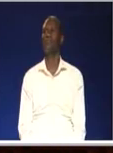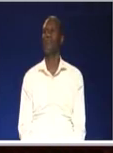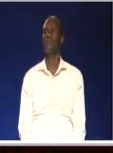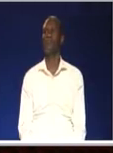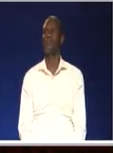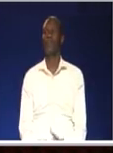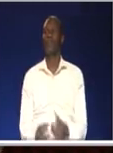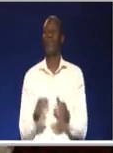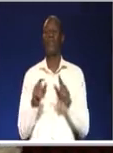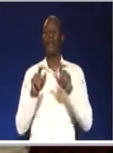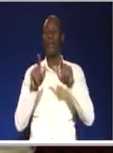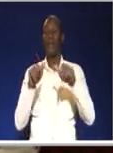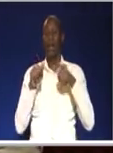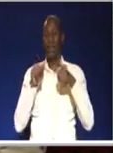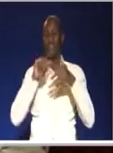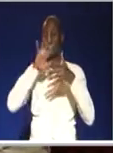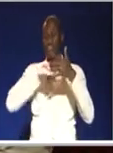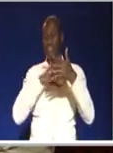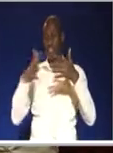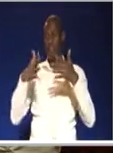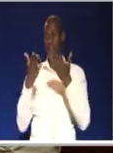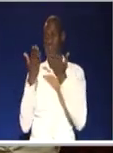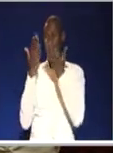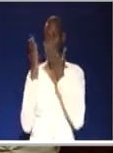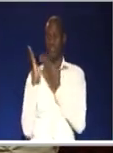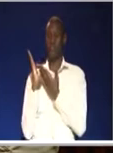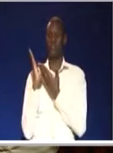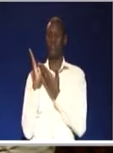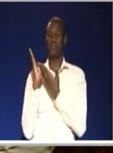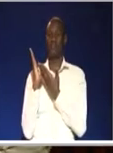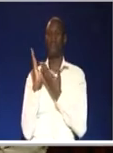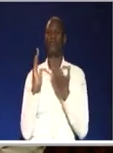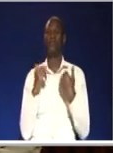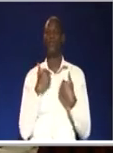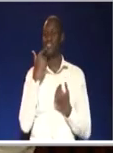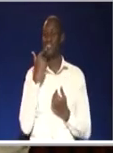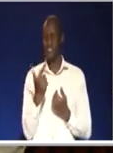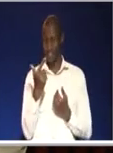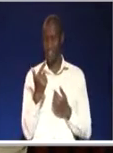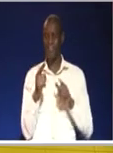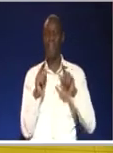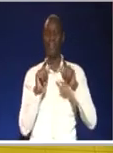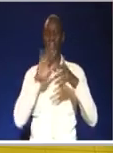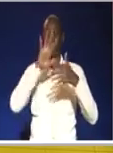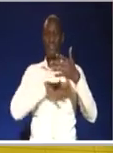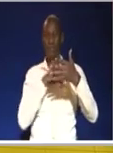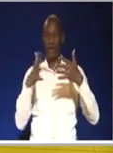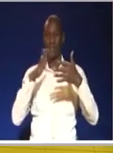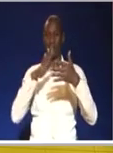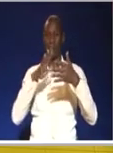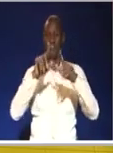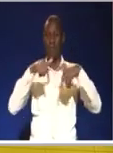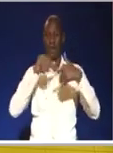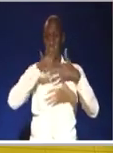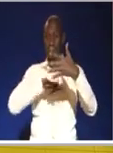Our demand schedule is given here. We have said a demand schedule is a table,